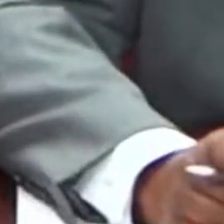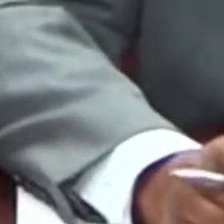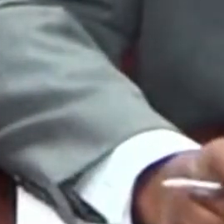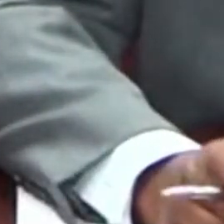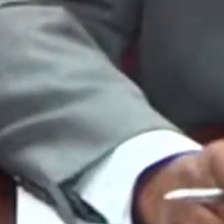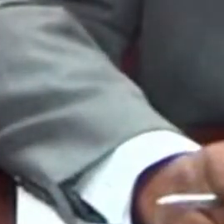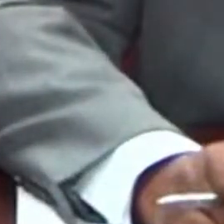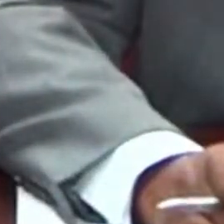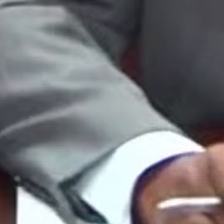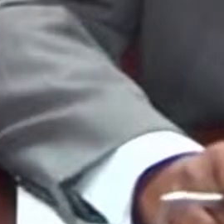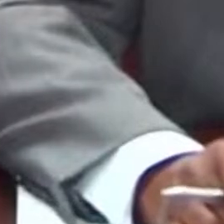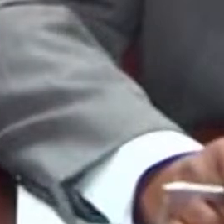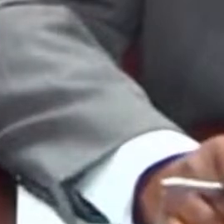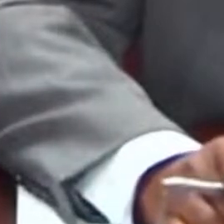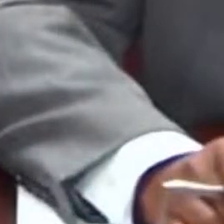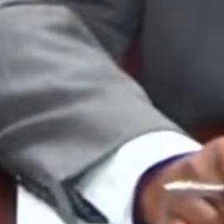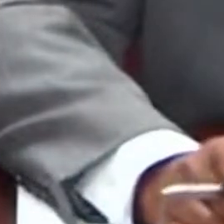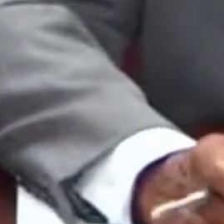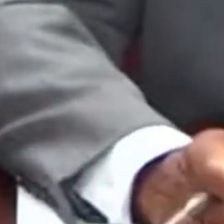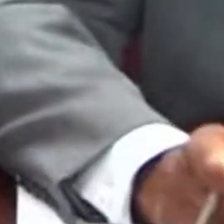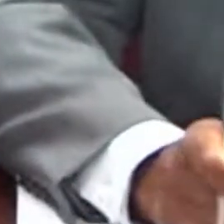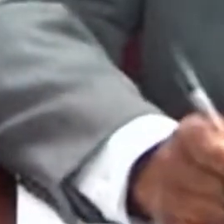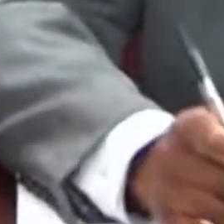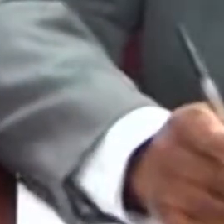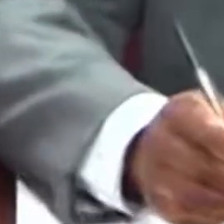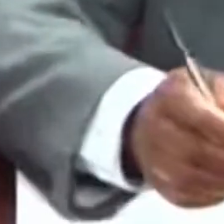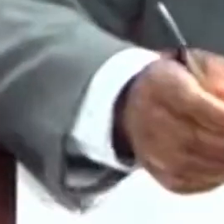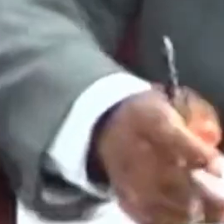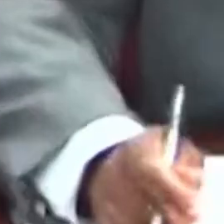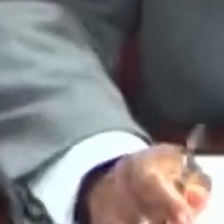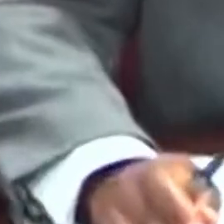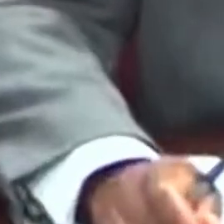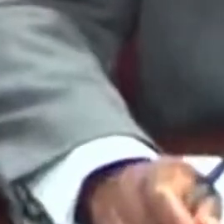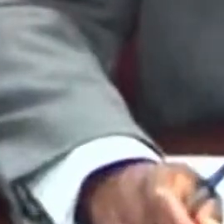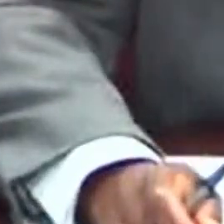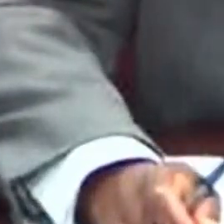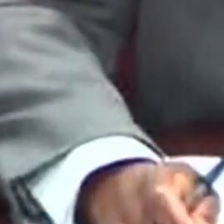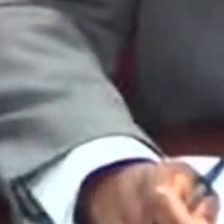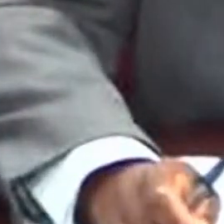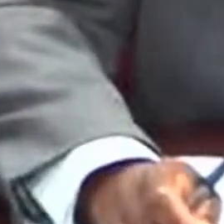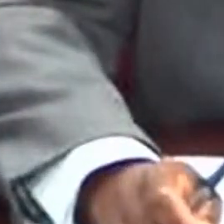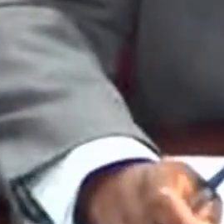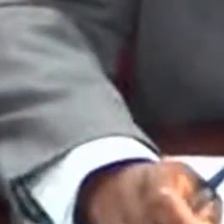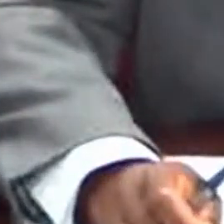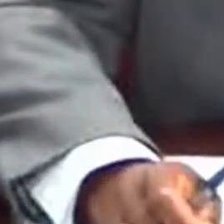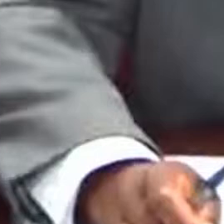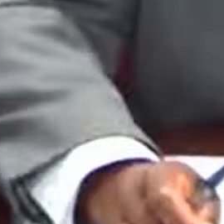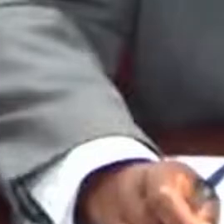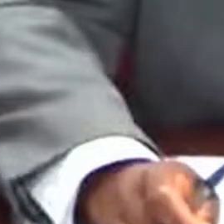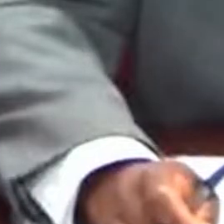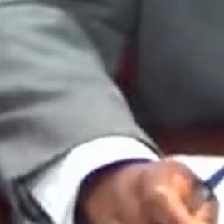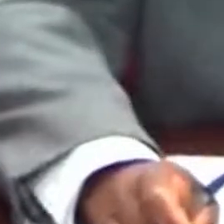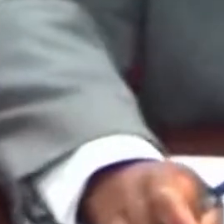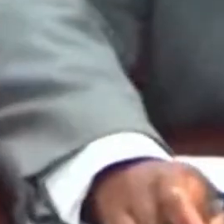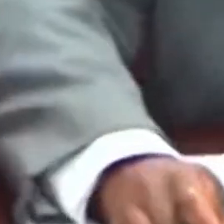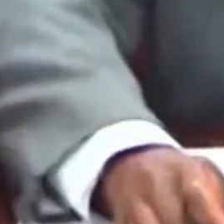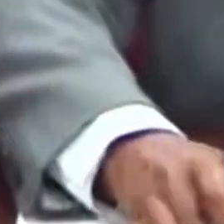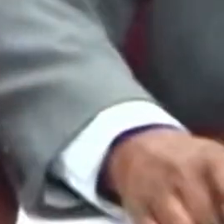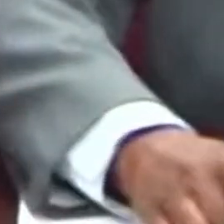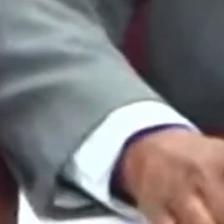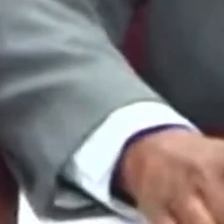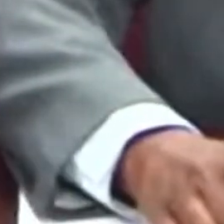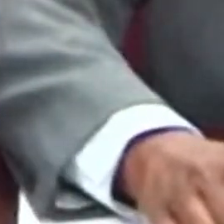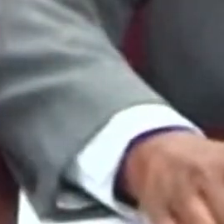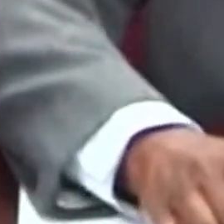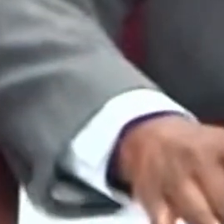good chance to really enhance only the mining, which will give the economy the catalyst, the catalytic effect it